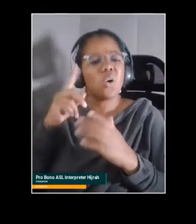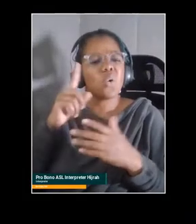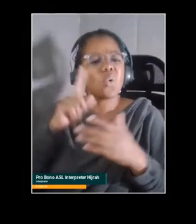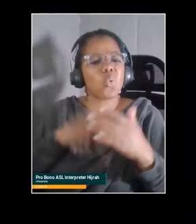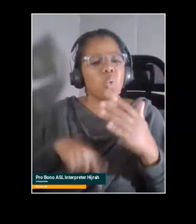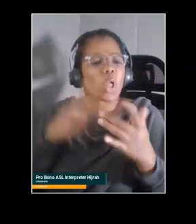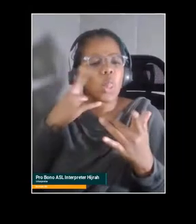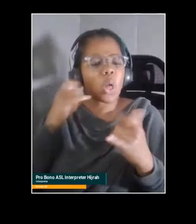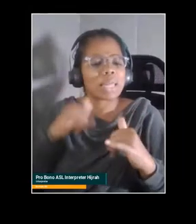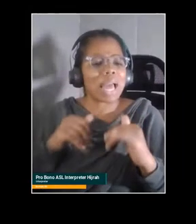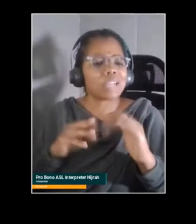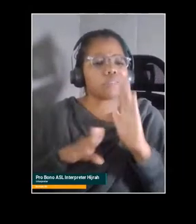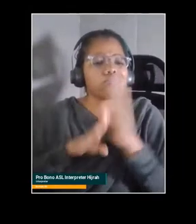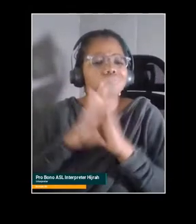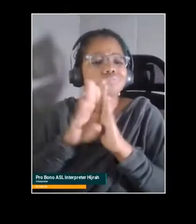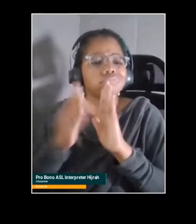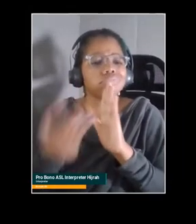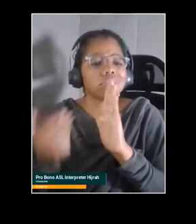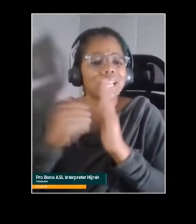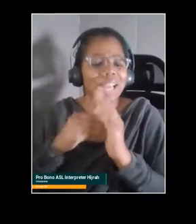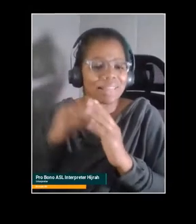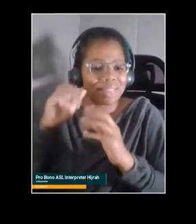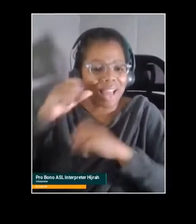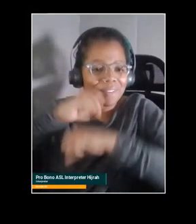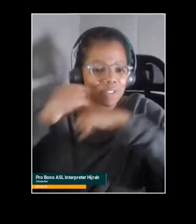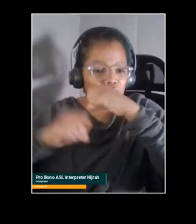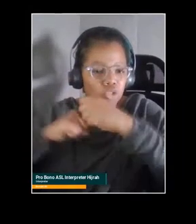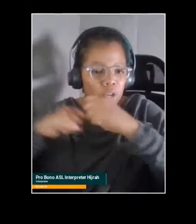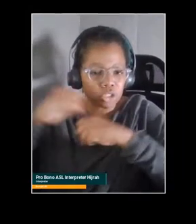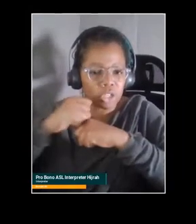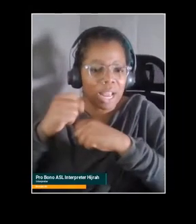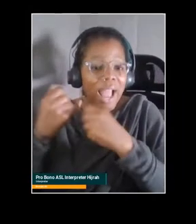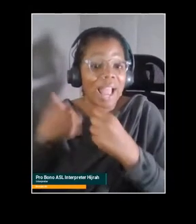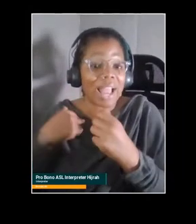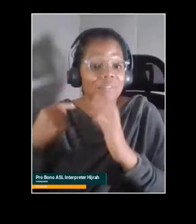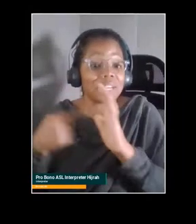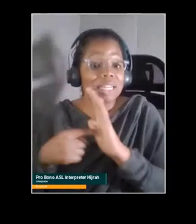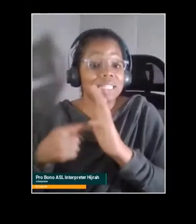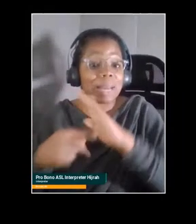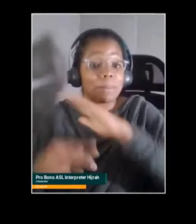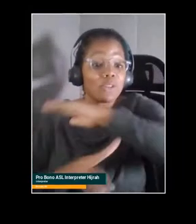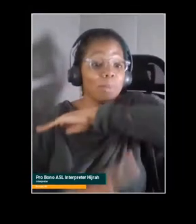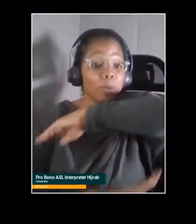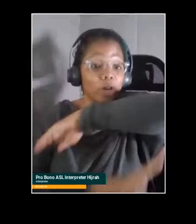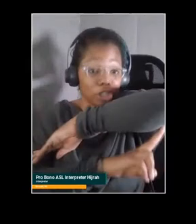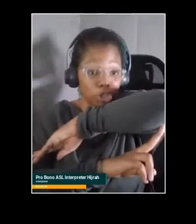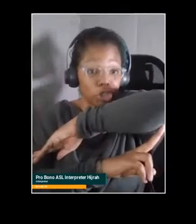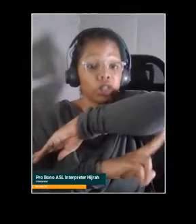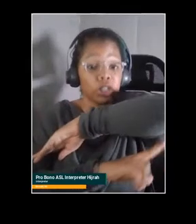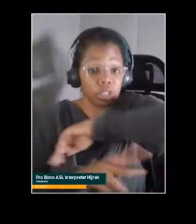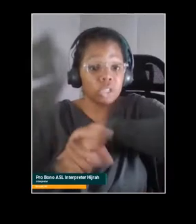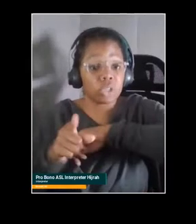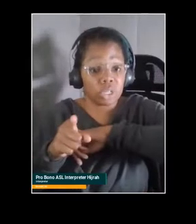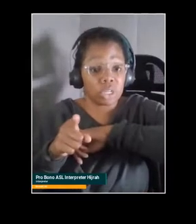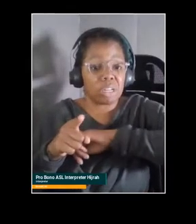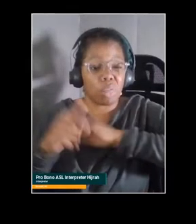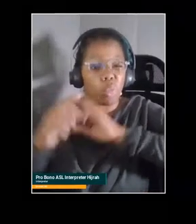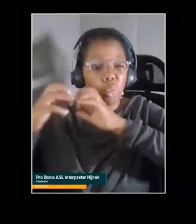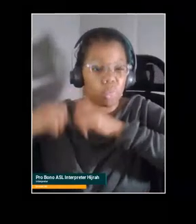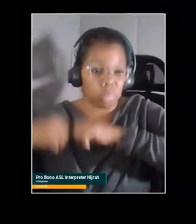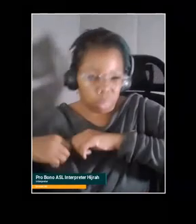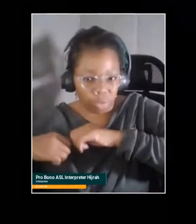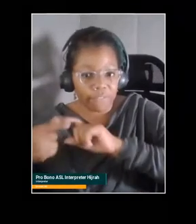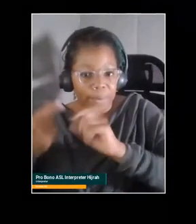look like. And here I've got an example photo of a bridge that got kind of, well, destroyed in the